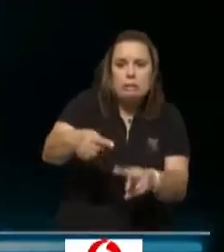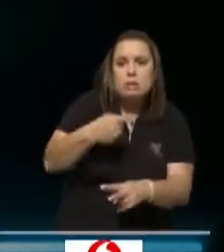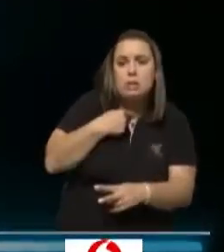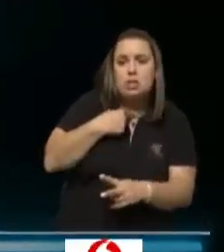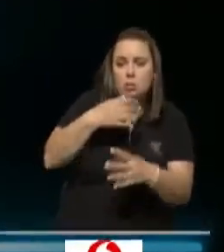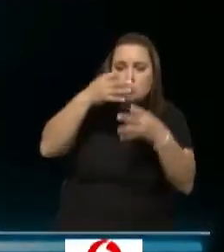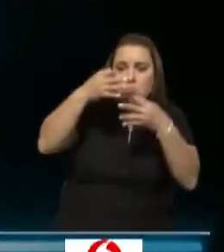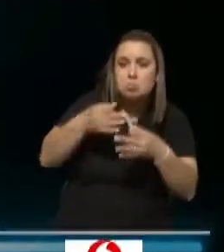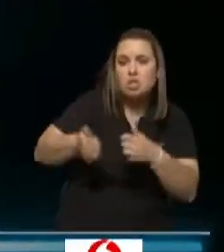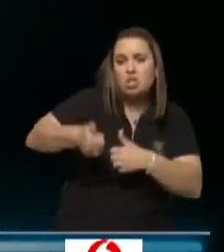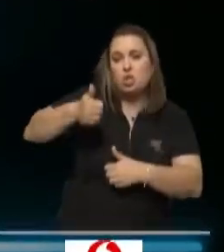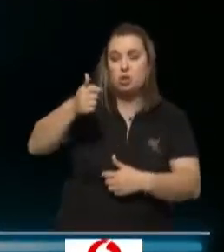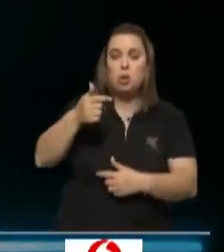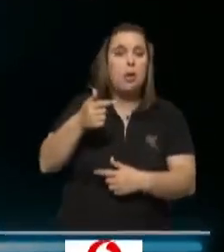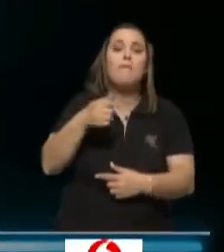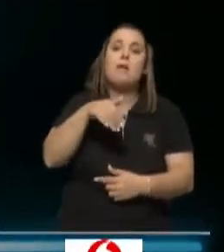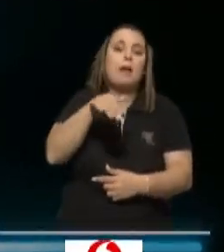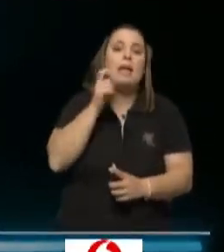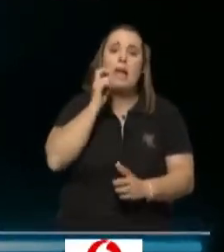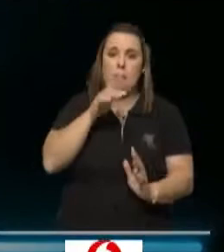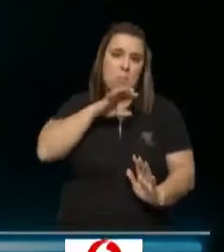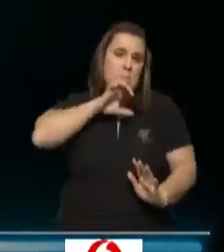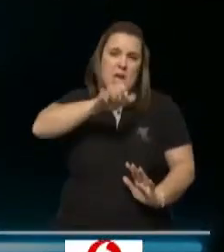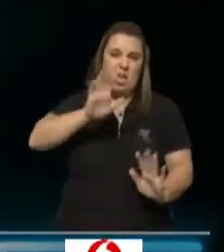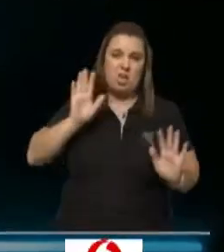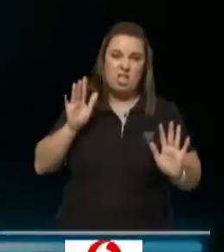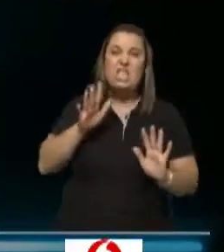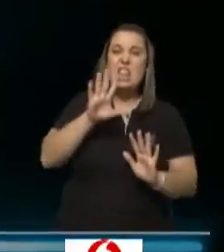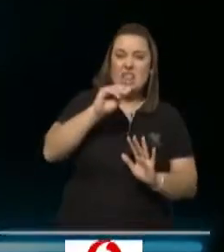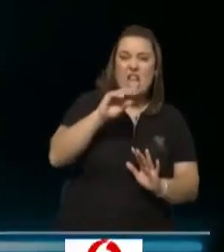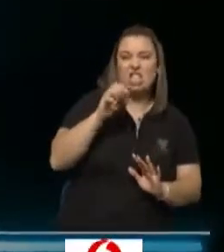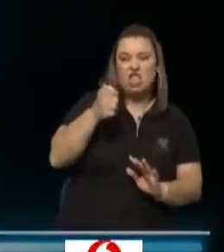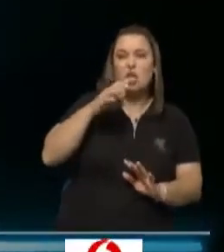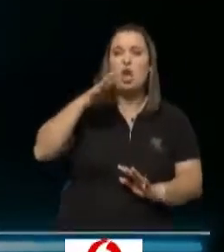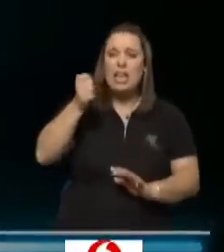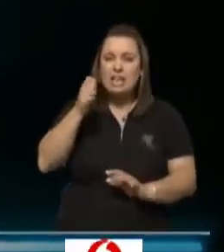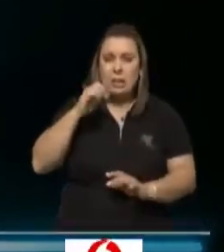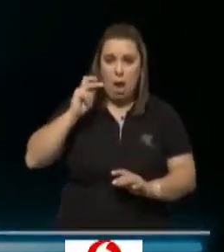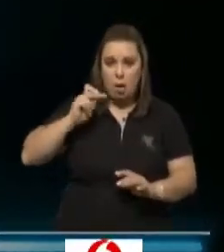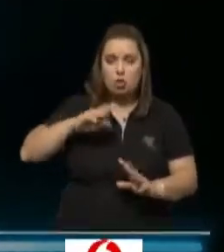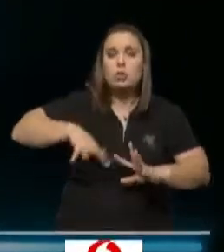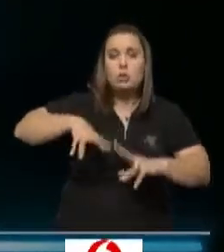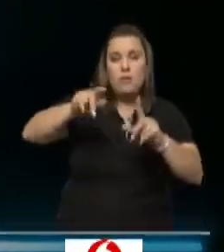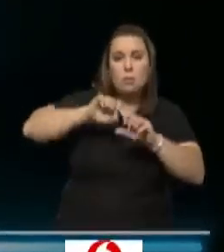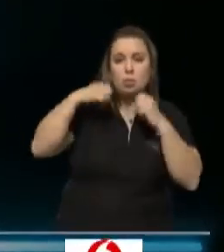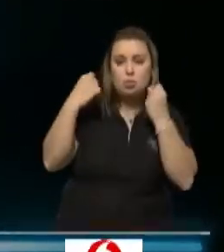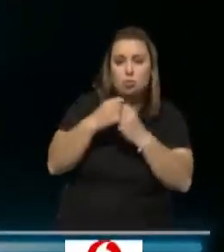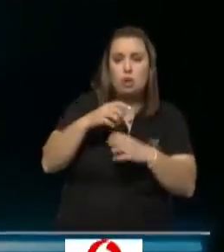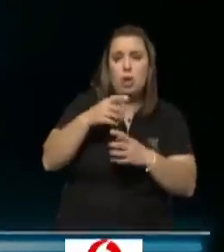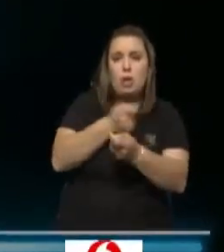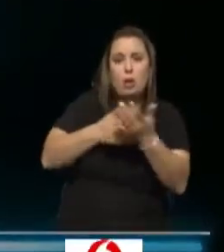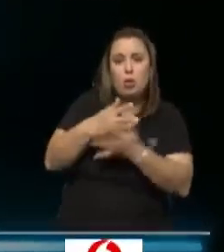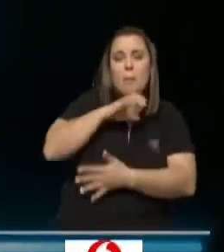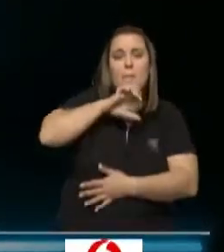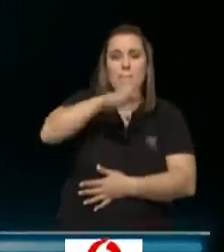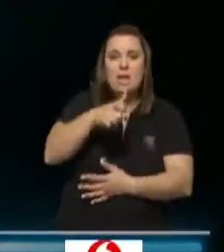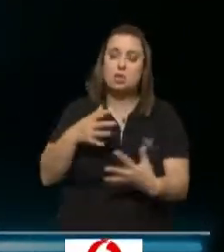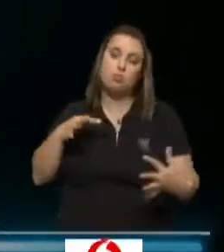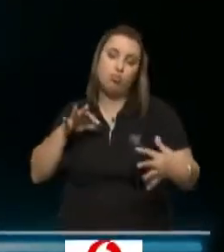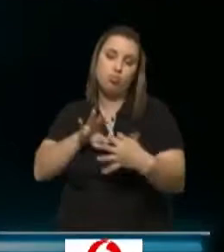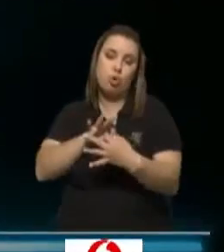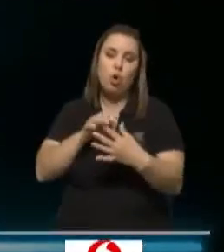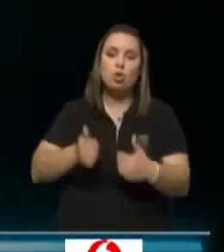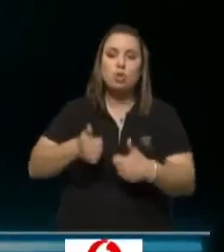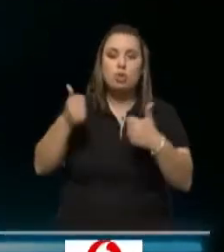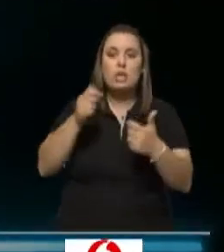in technology and a successful transition? Is going to be the country, because in 10 to 15 years' time, the social and economic development of